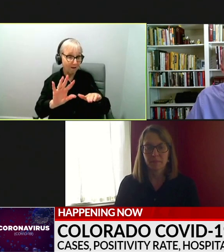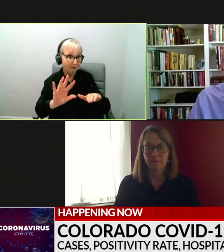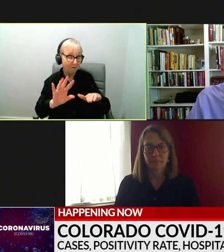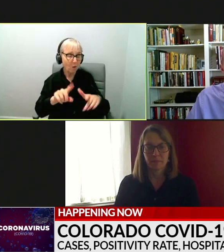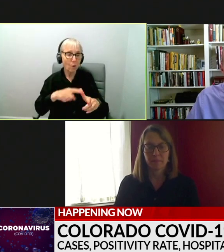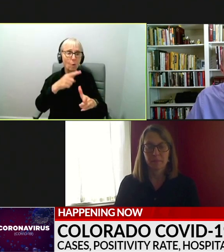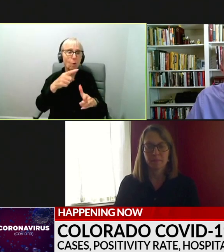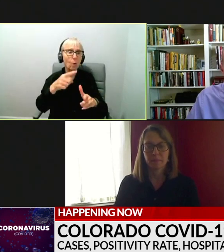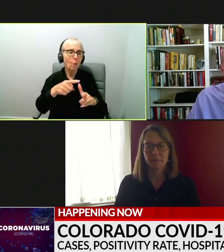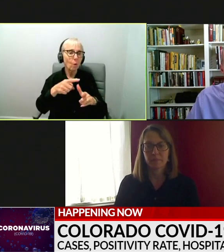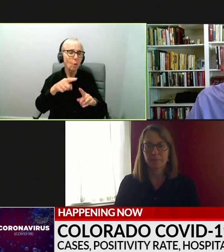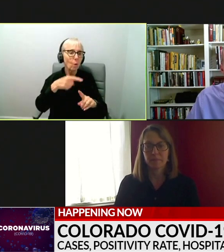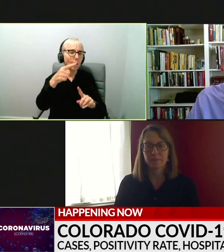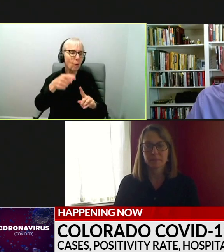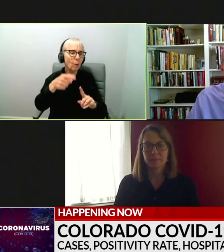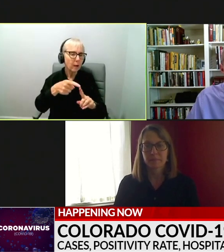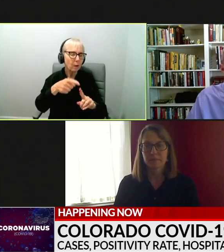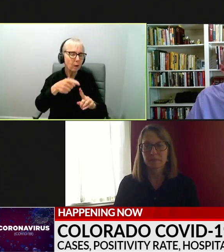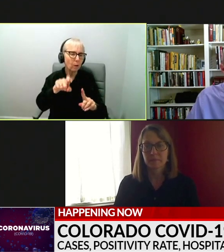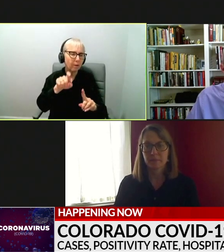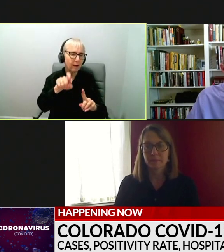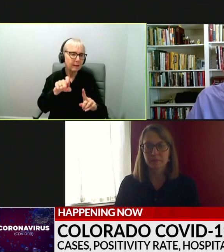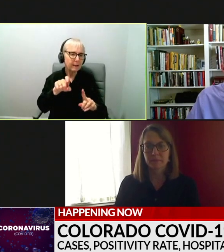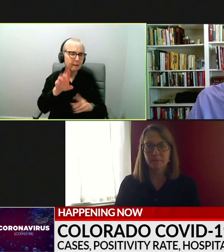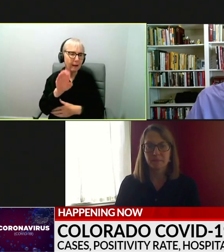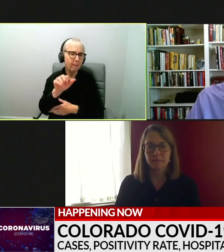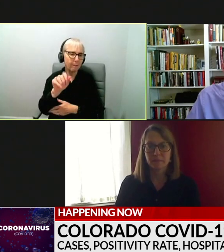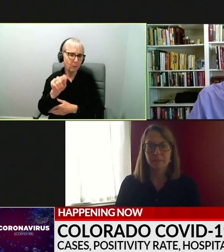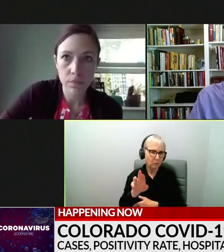to access to a booster shot?